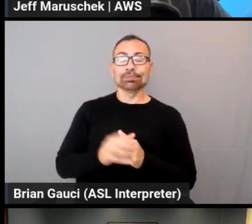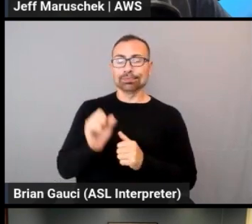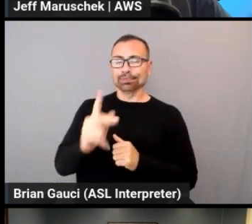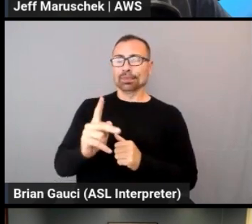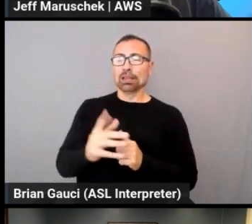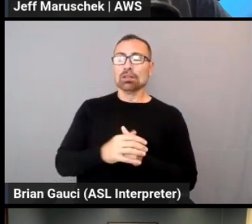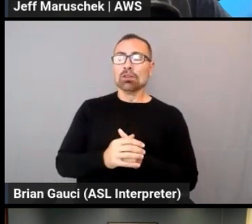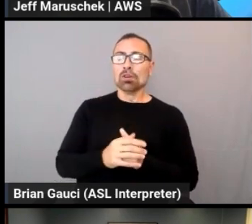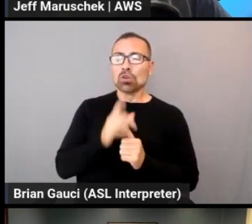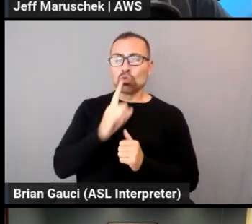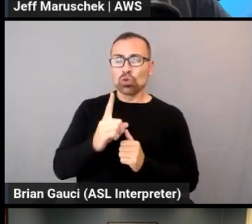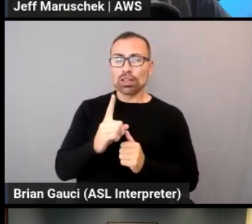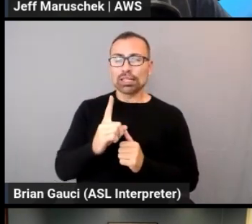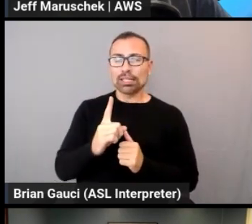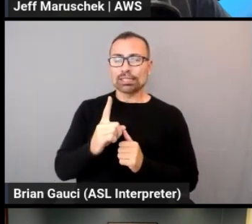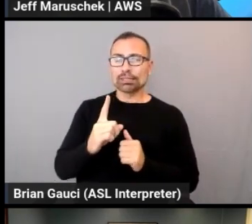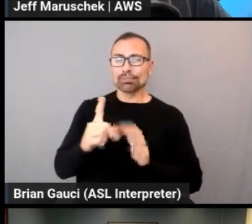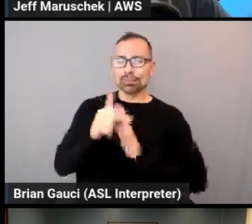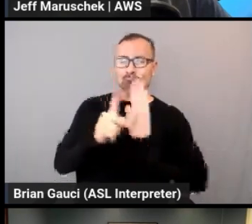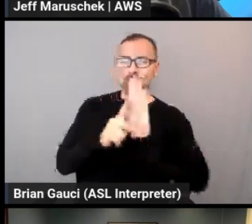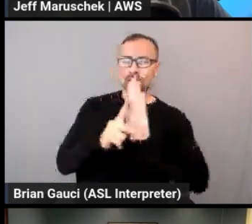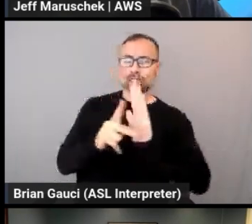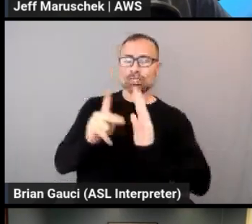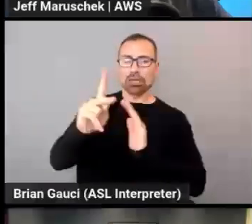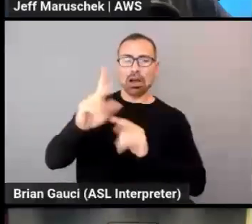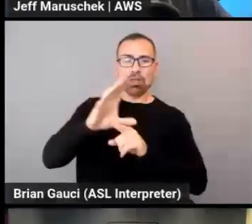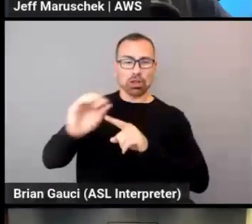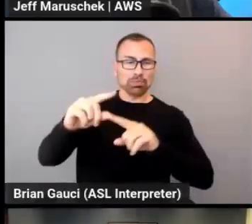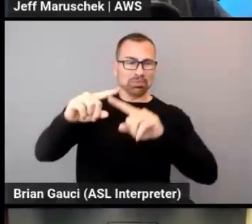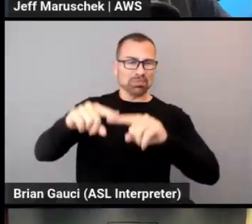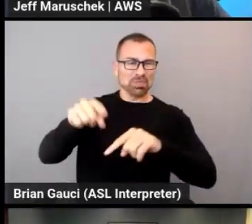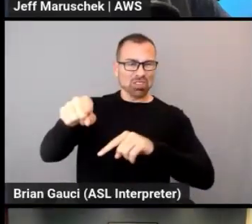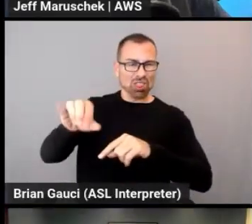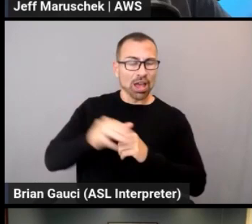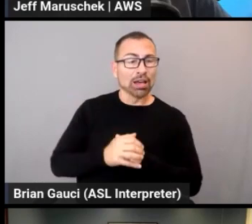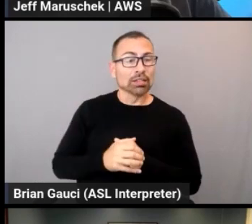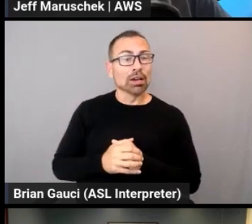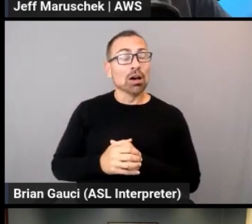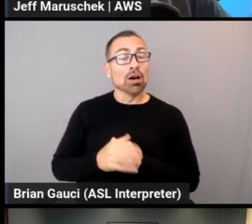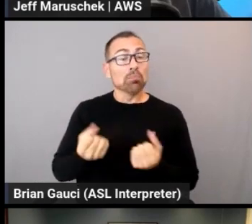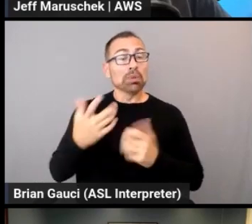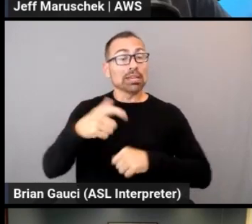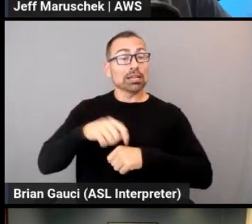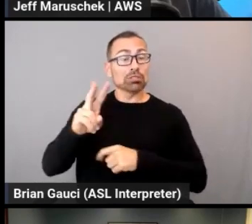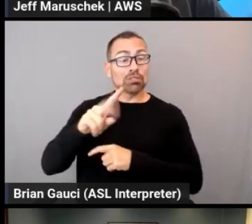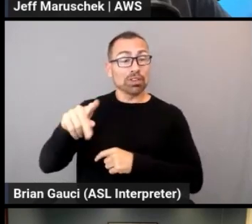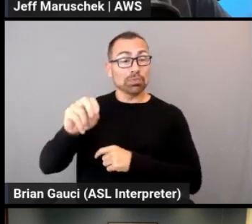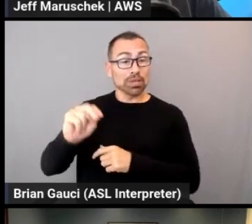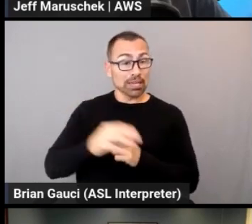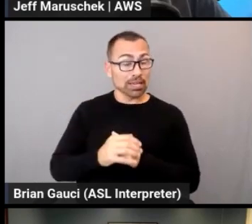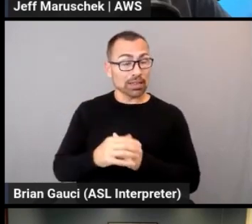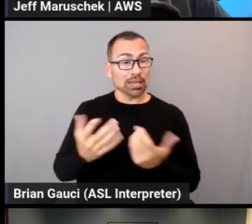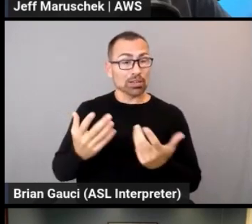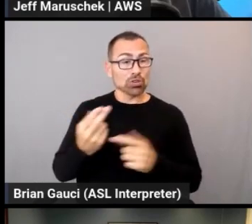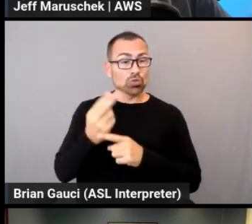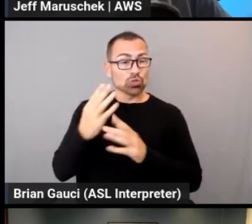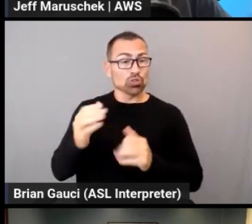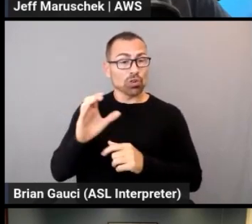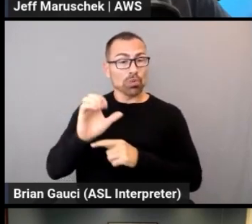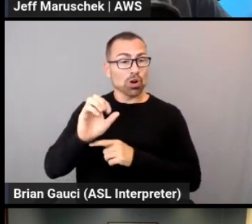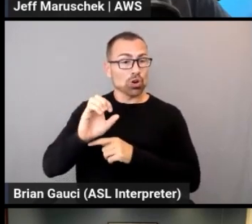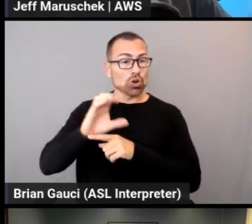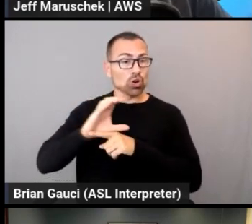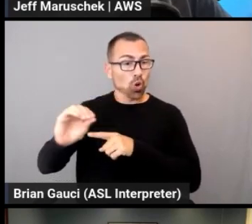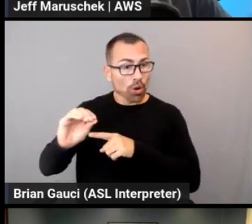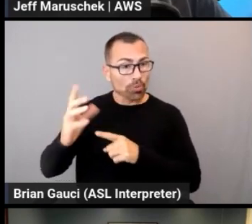many times with VPN, user connecting from a certain corporate headquarters going on VPN, or even if you're